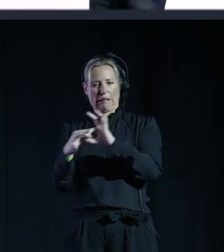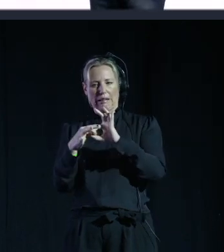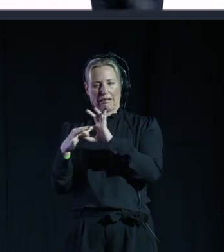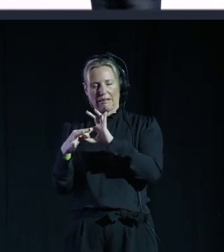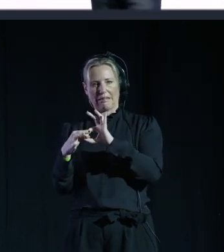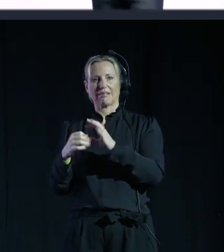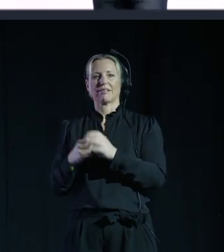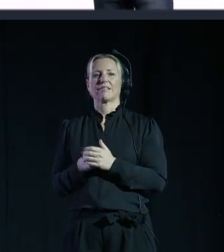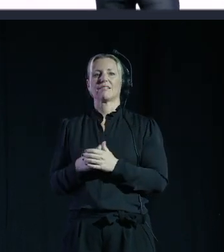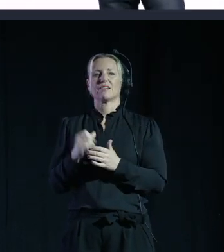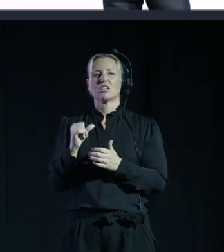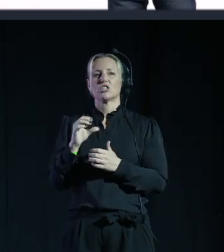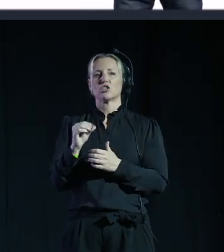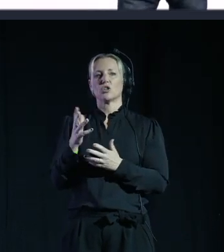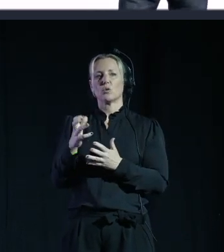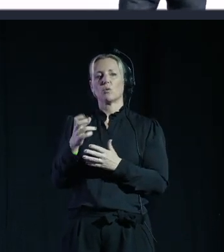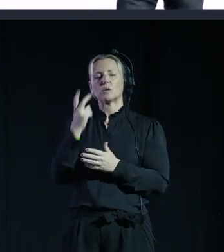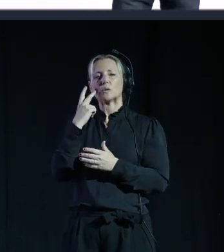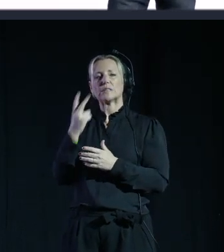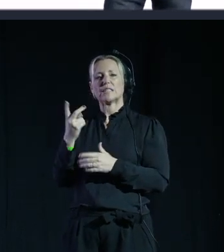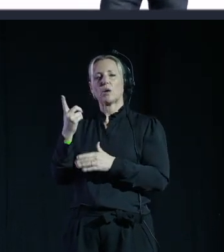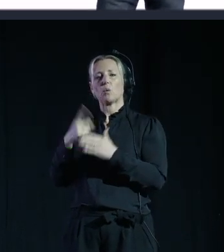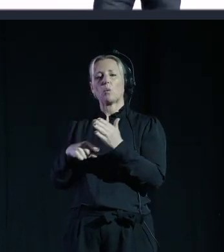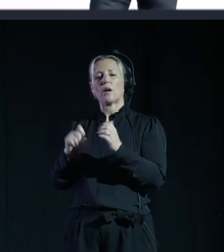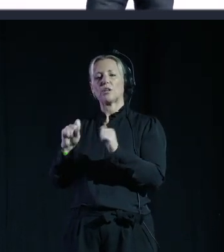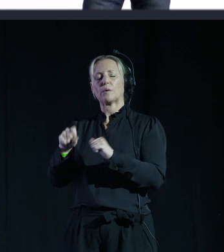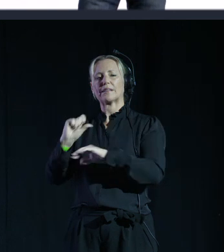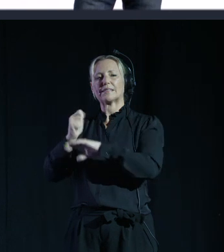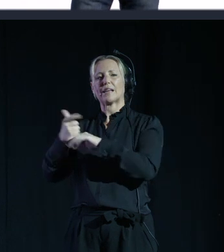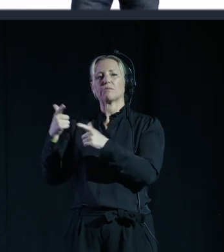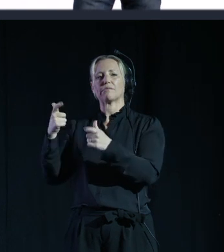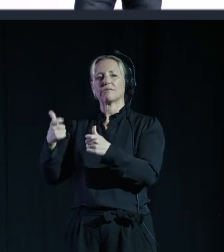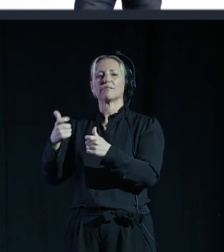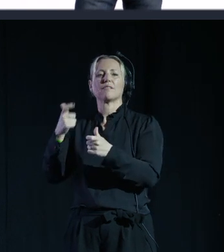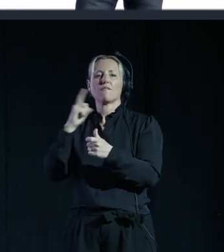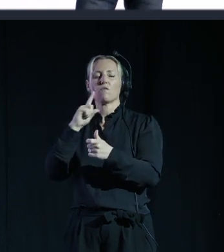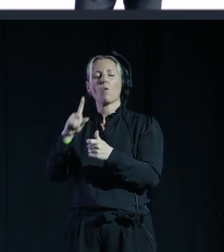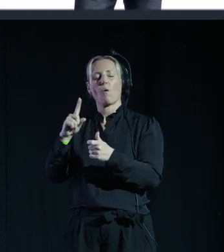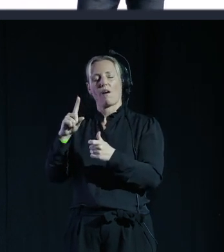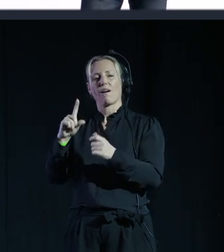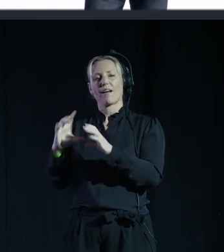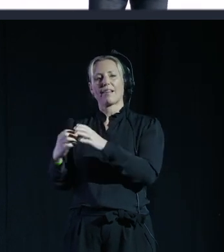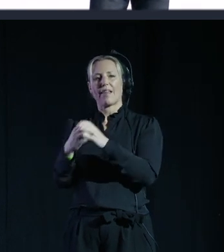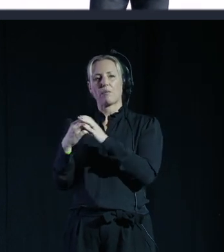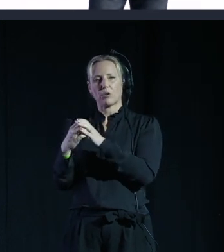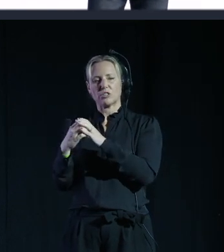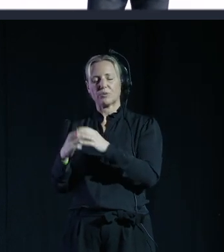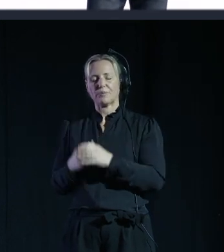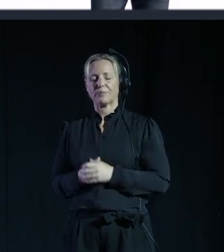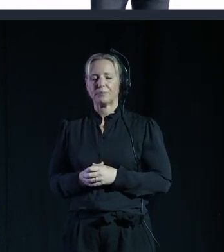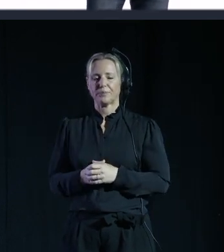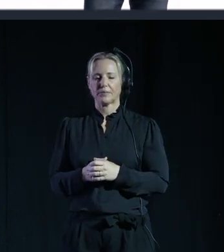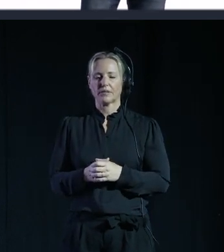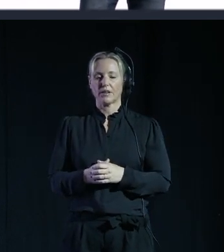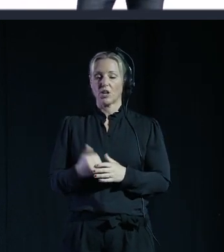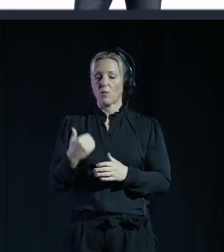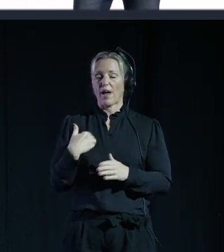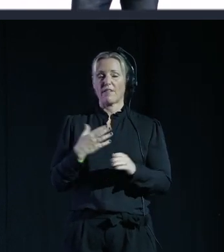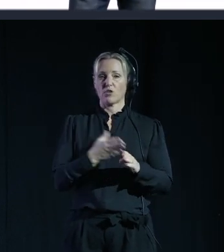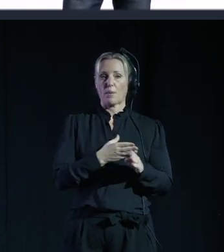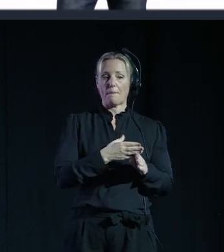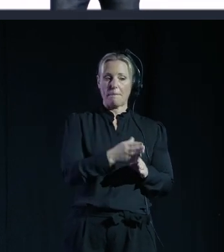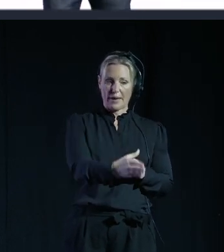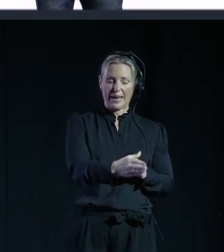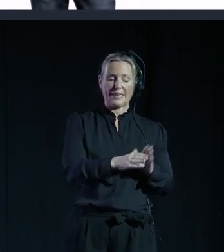looking at collaboration. You still have your main development cycle, and you still have to make sure that that's efficient.